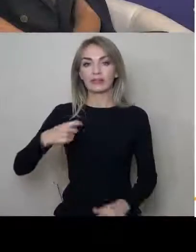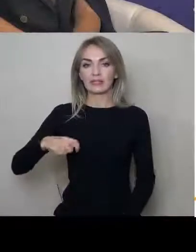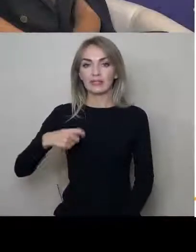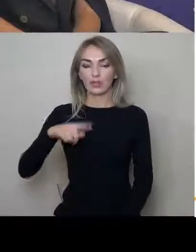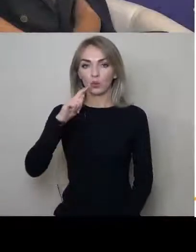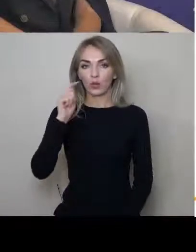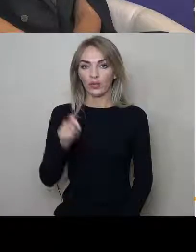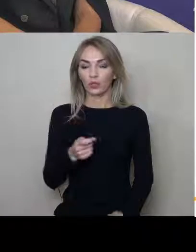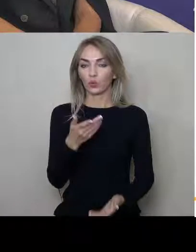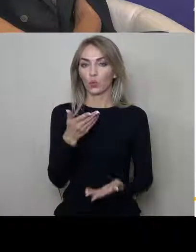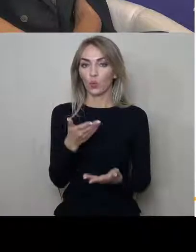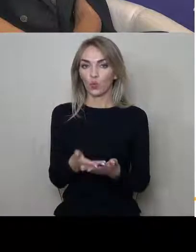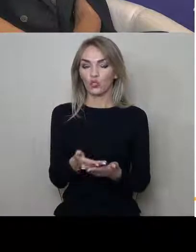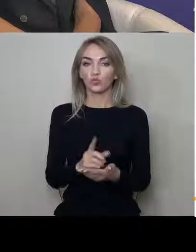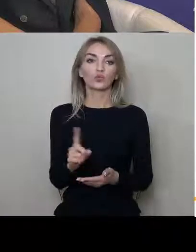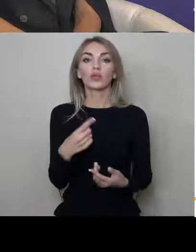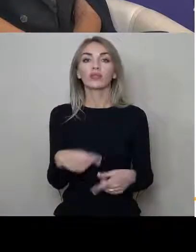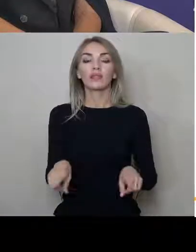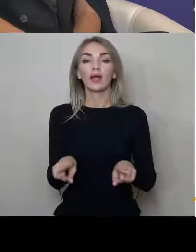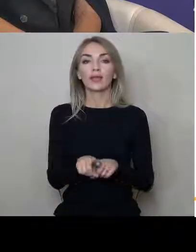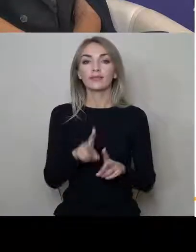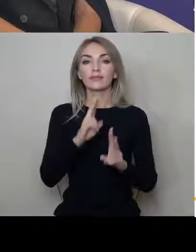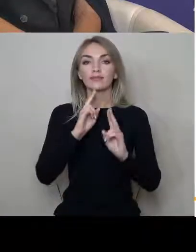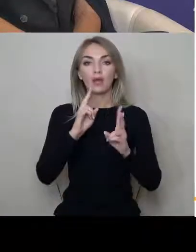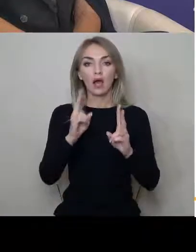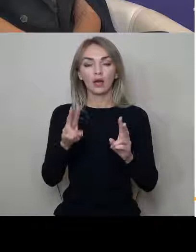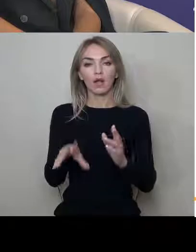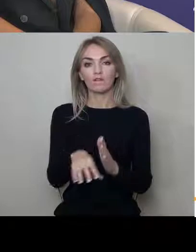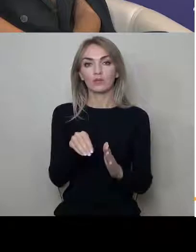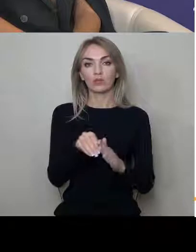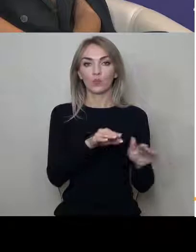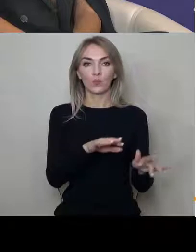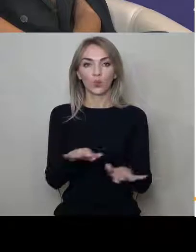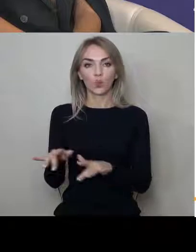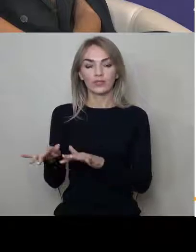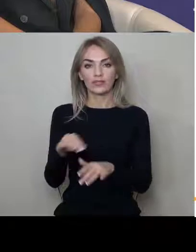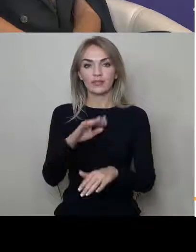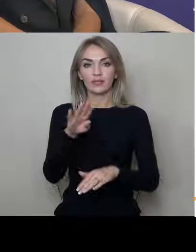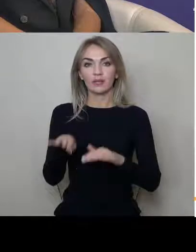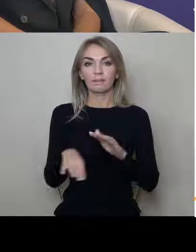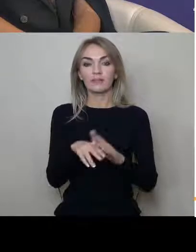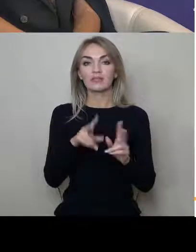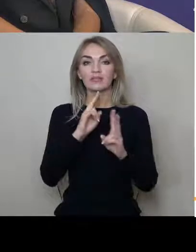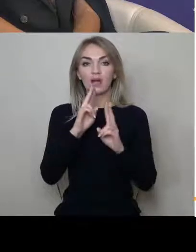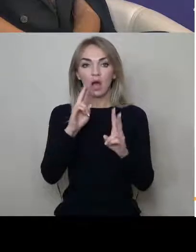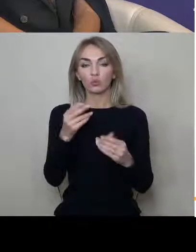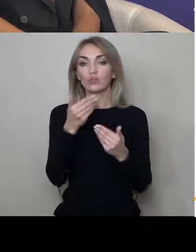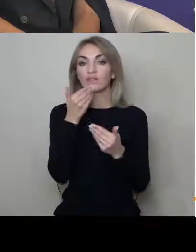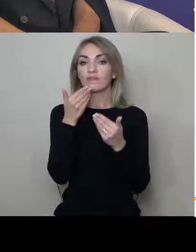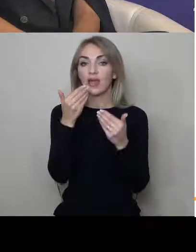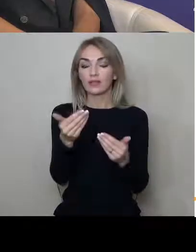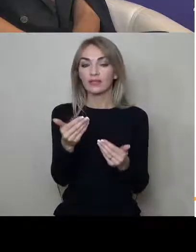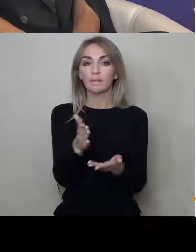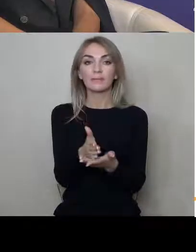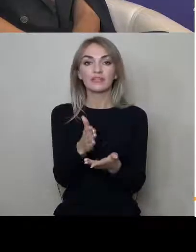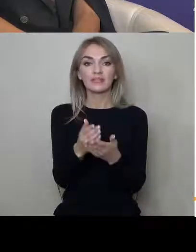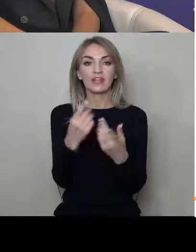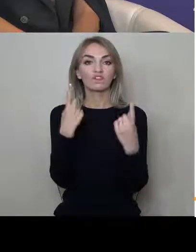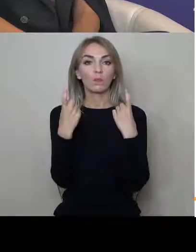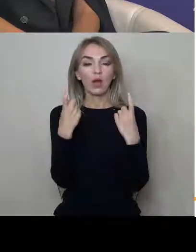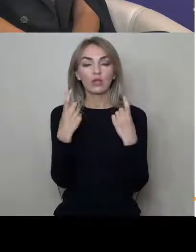the presidential elections and parliamentary elections. What is a complaint in the election process? Complaints, that's